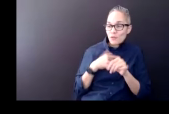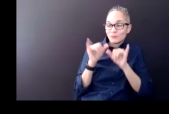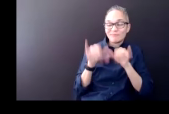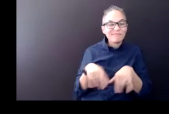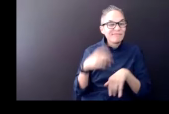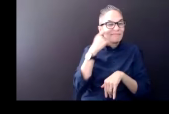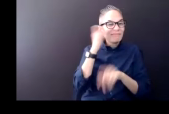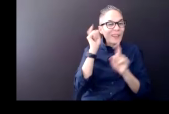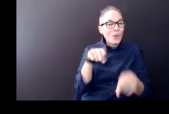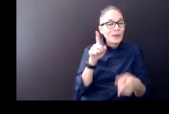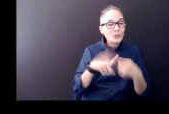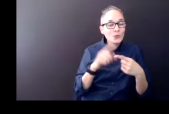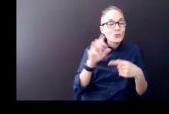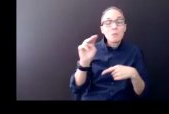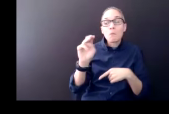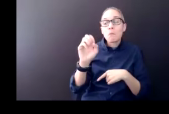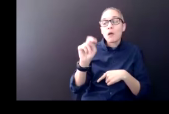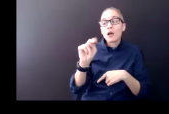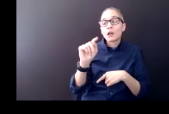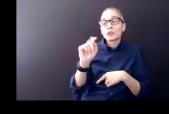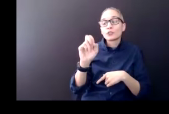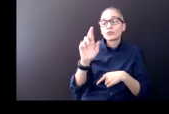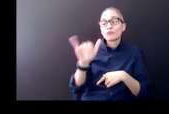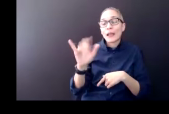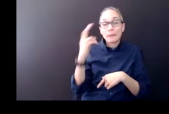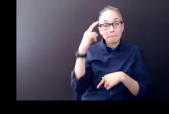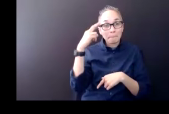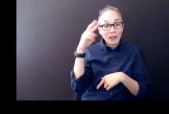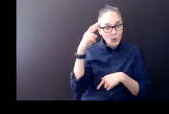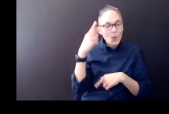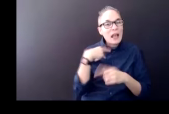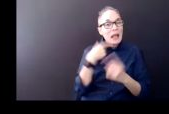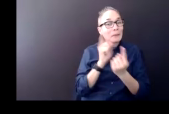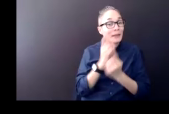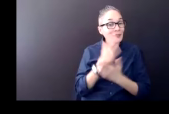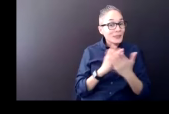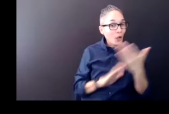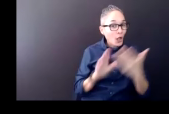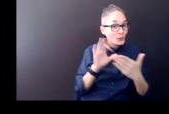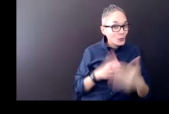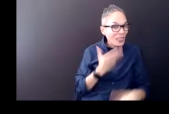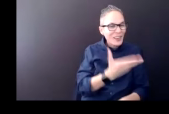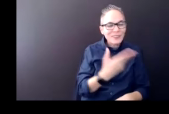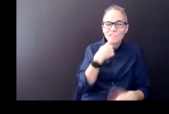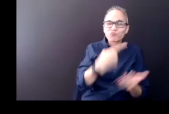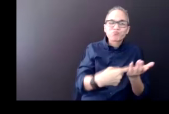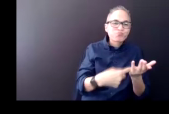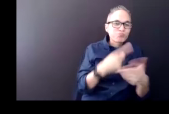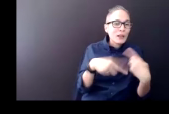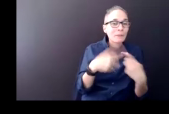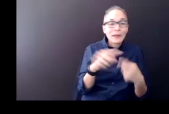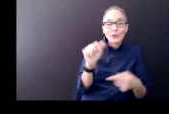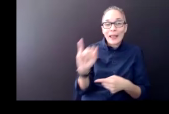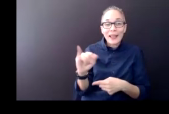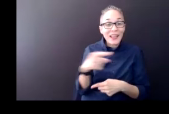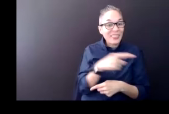Monterrey, Mexico, and I met a couple of college students there that were just talking about AI and like, their thoughts on it.